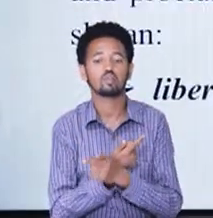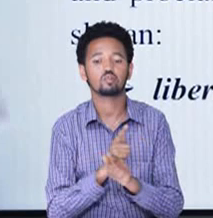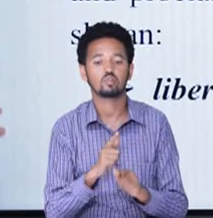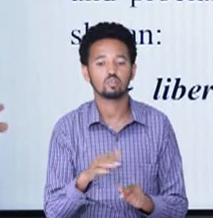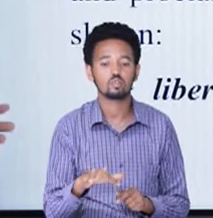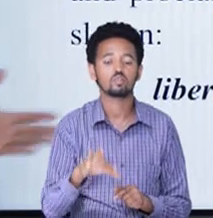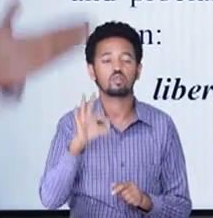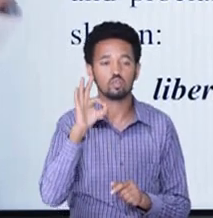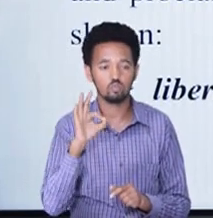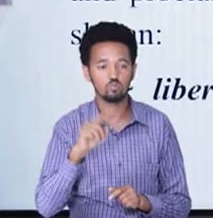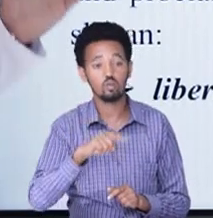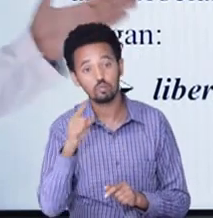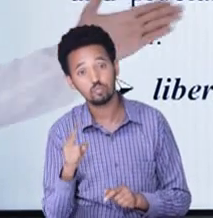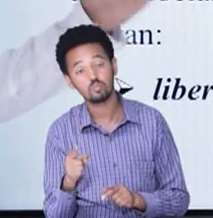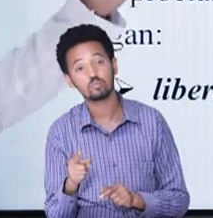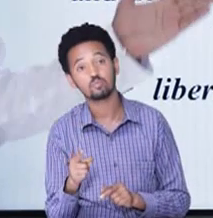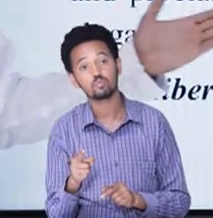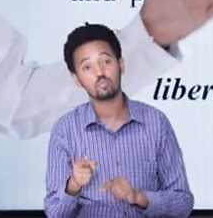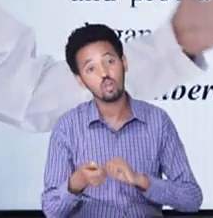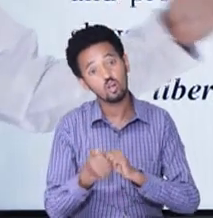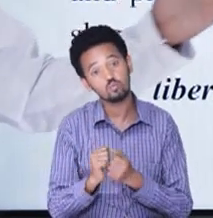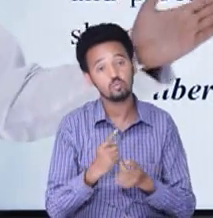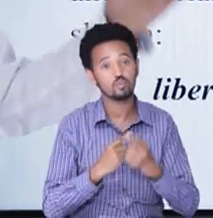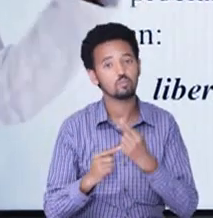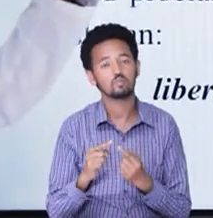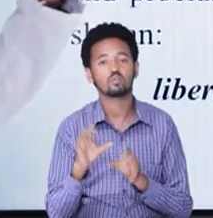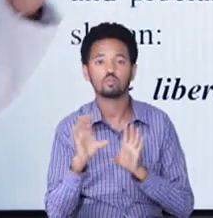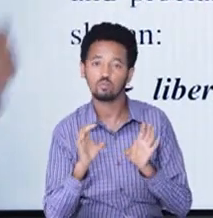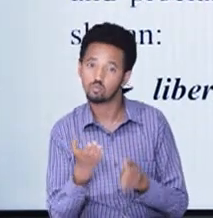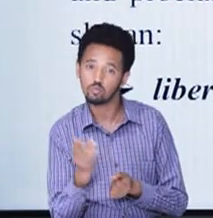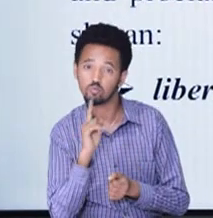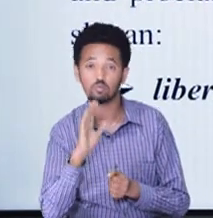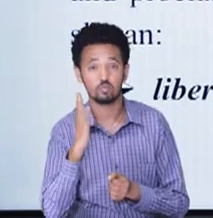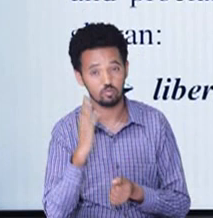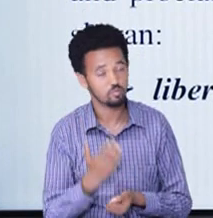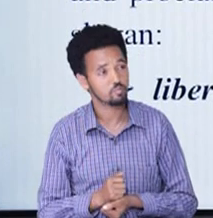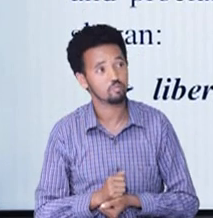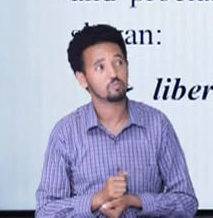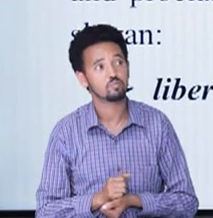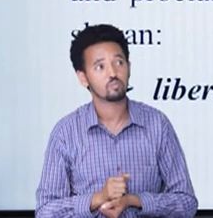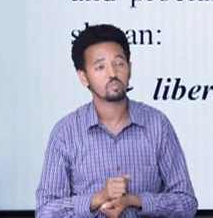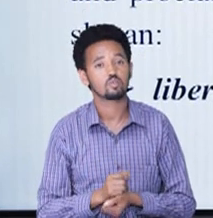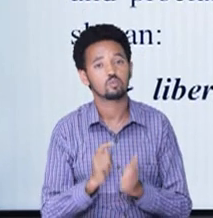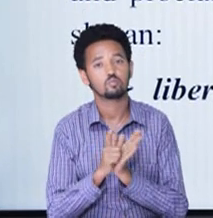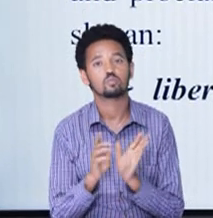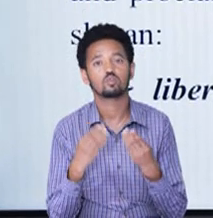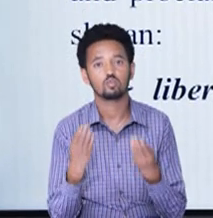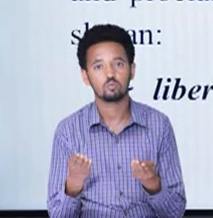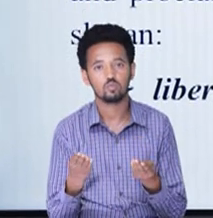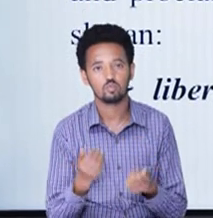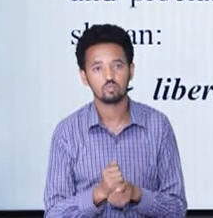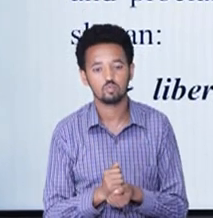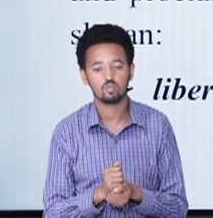democratic ideas and proclaimed individuals' democratic rights. Its slogan, for example,